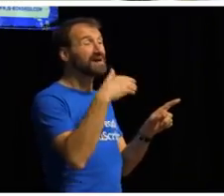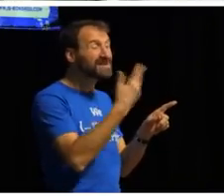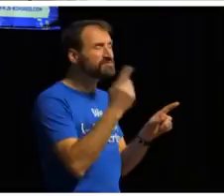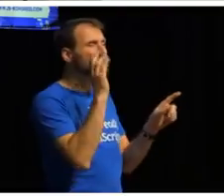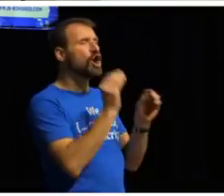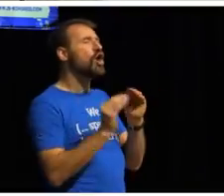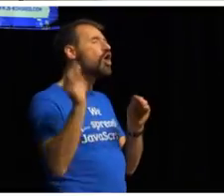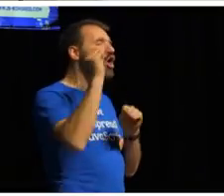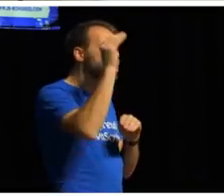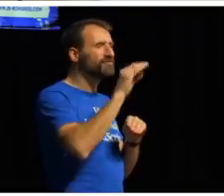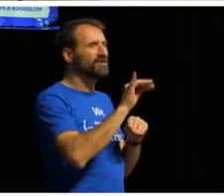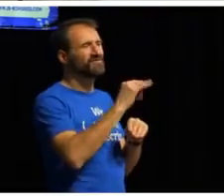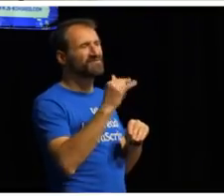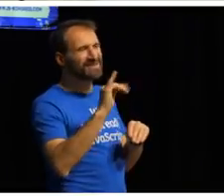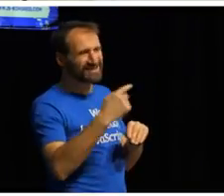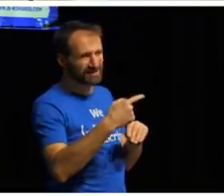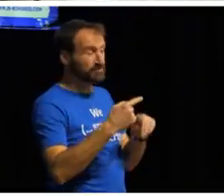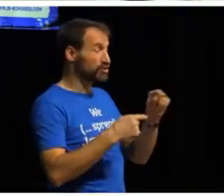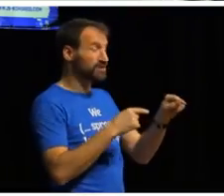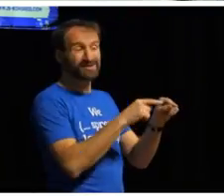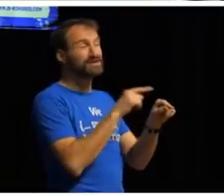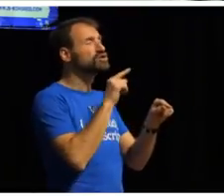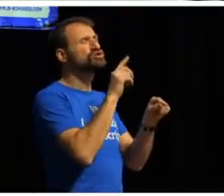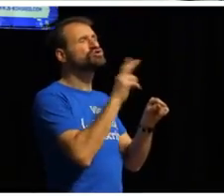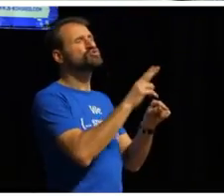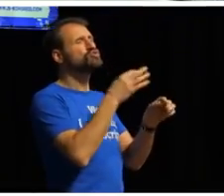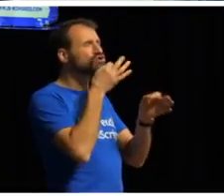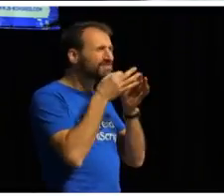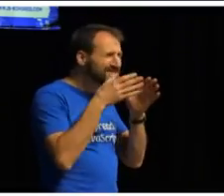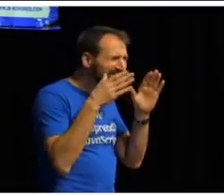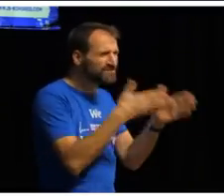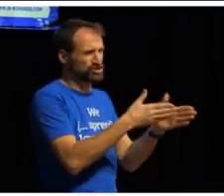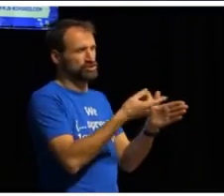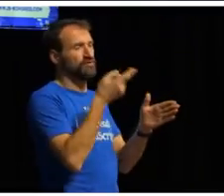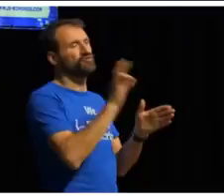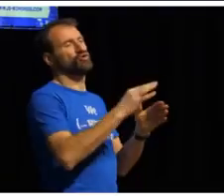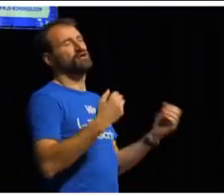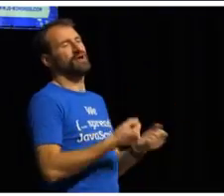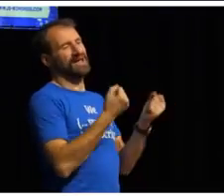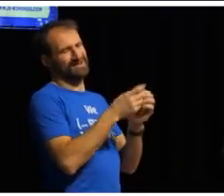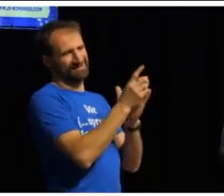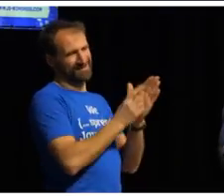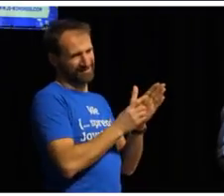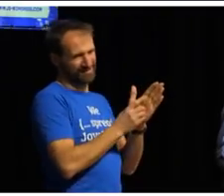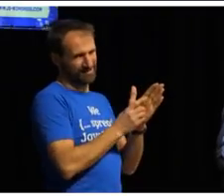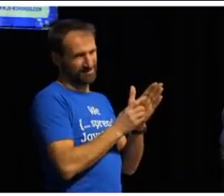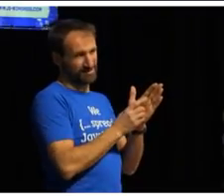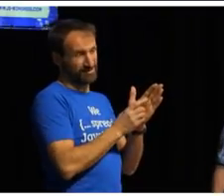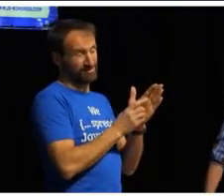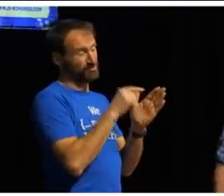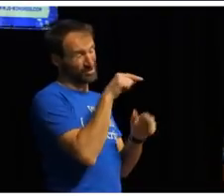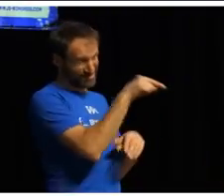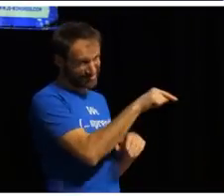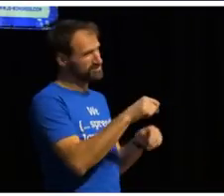too specific to the training data. So it's not performing well on data that it has not seen before. So this is a very bad training